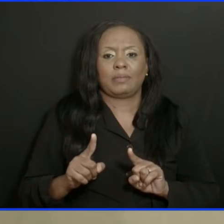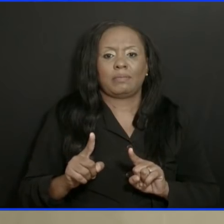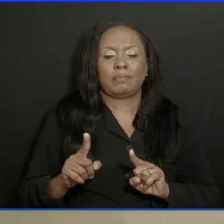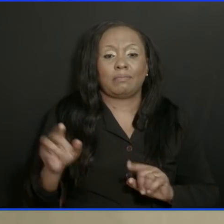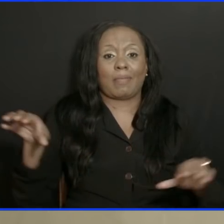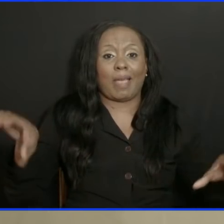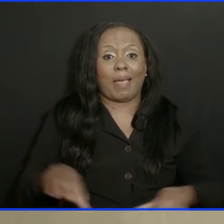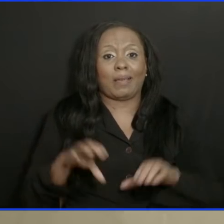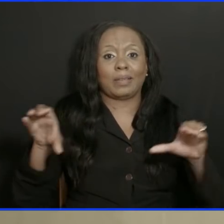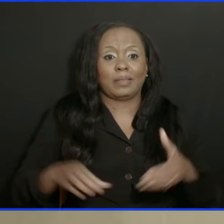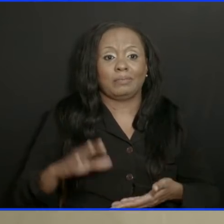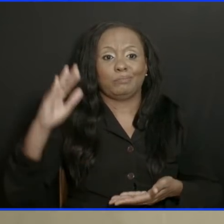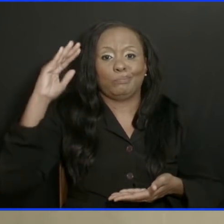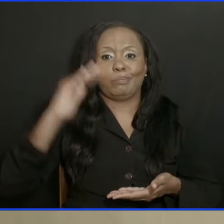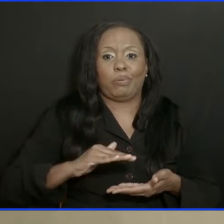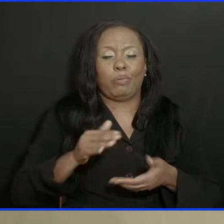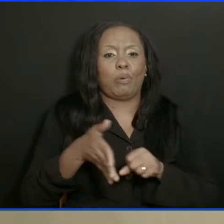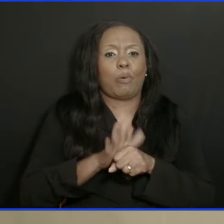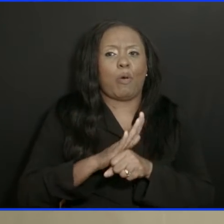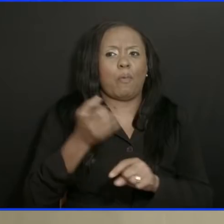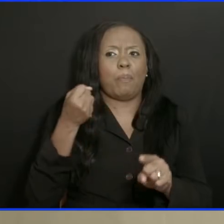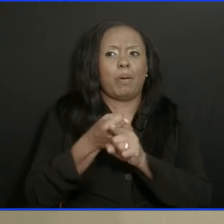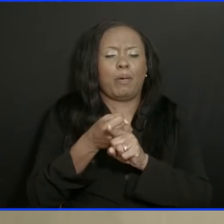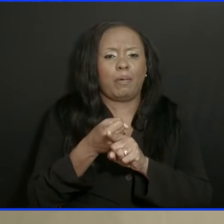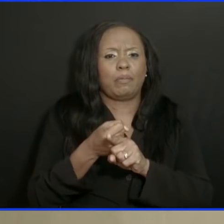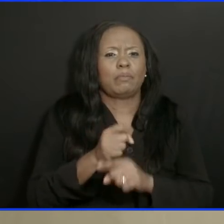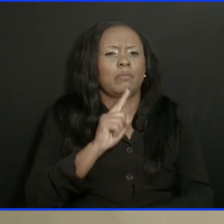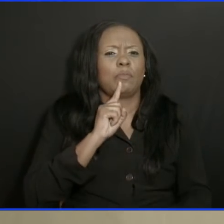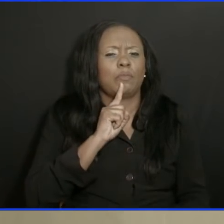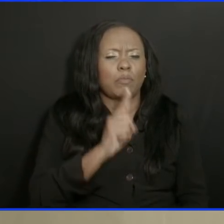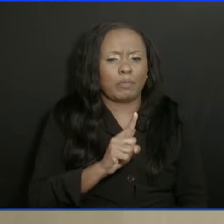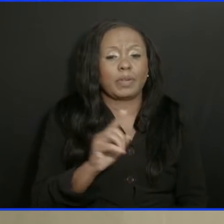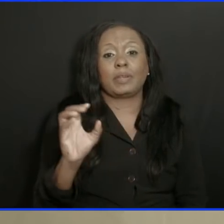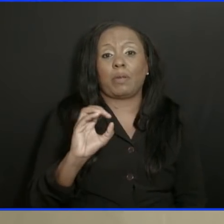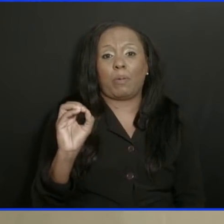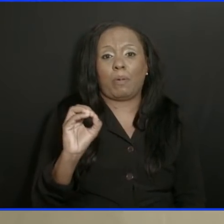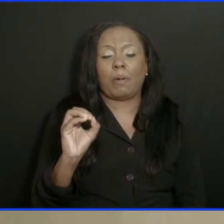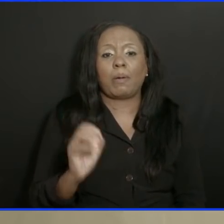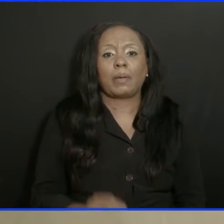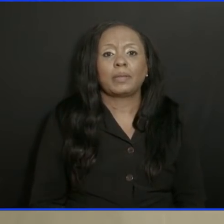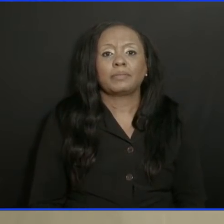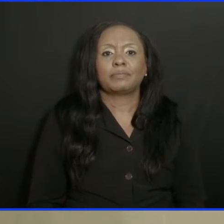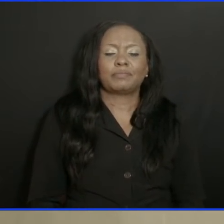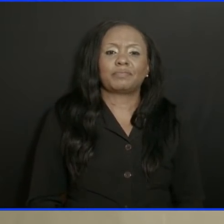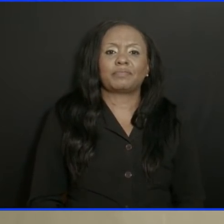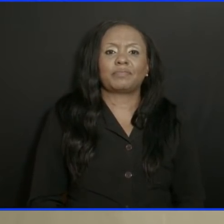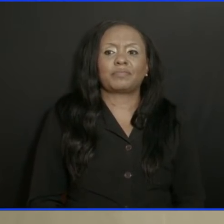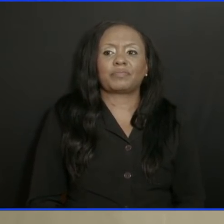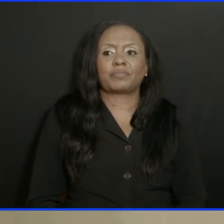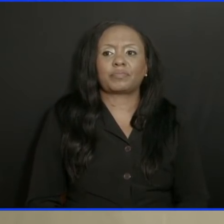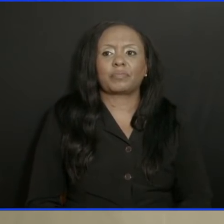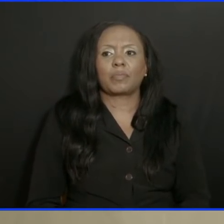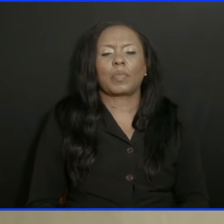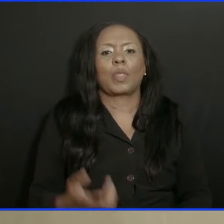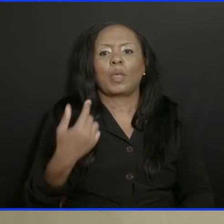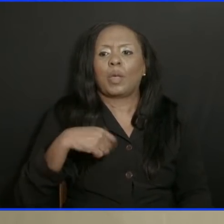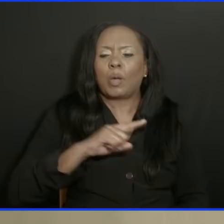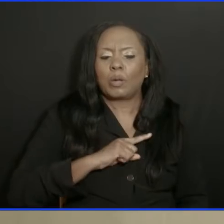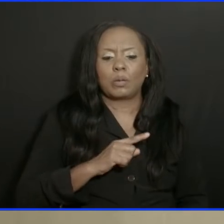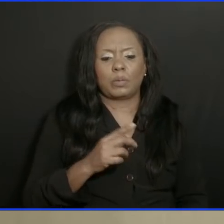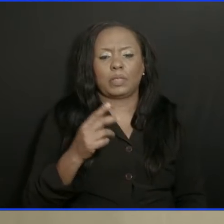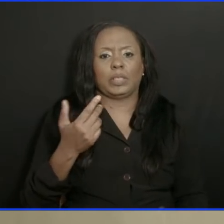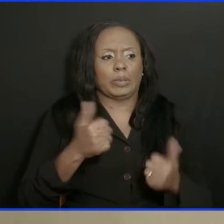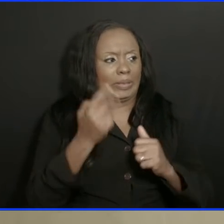of COVID-19, in particular the Omicron variant in Barbados. So we looked at the worst case scenarios and the best